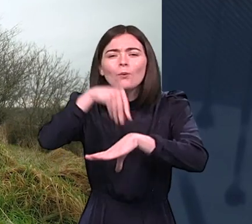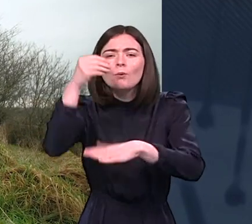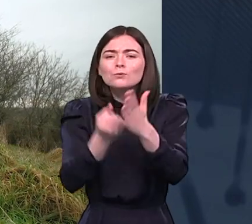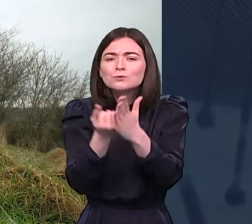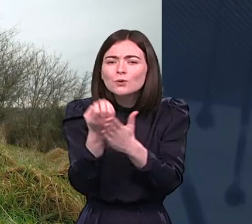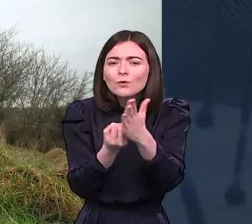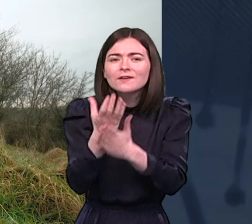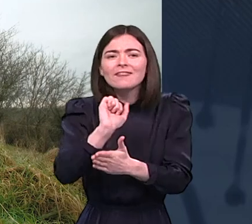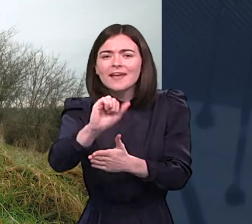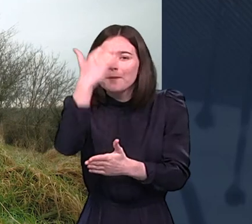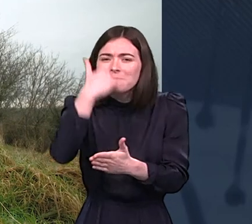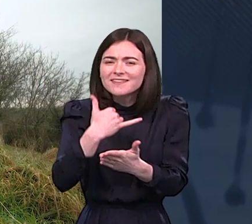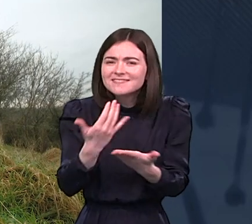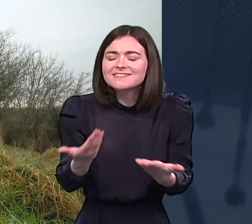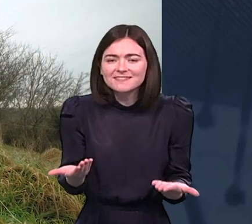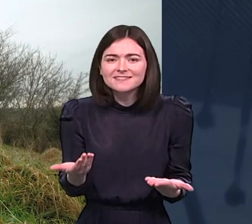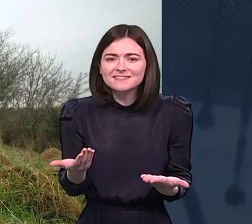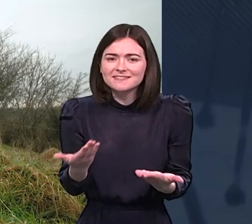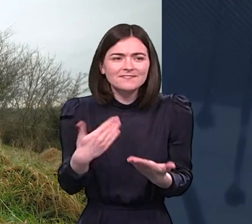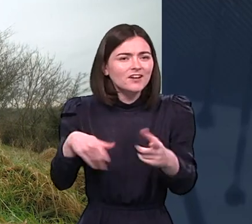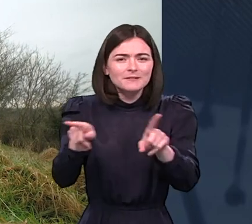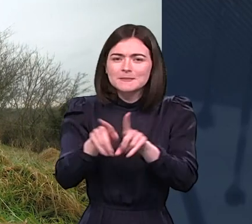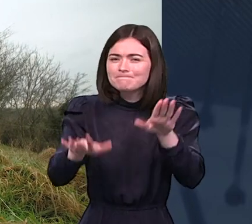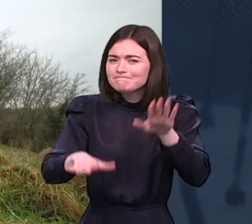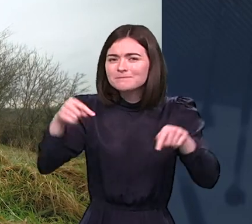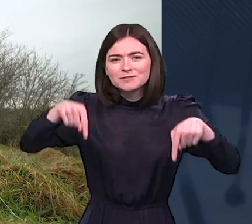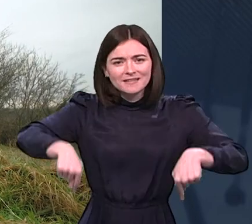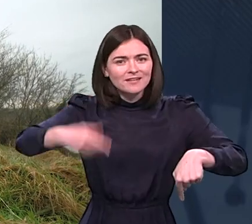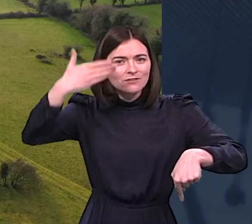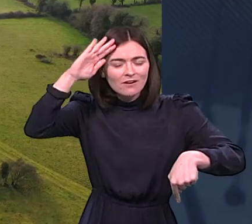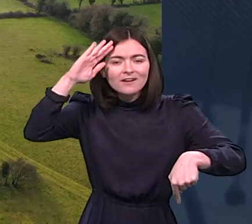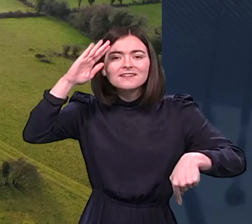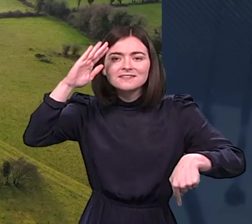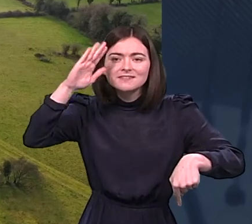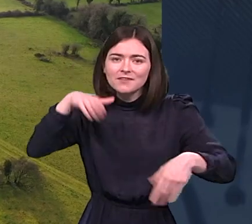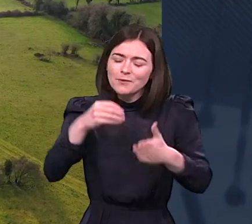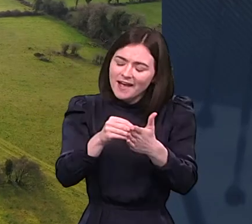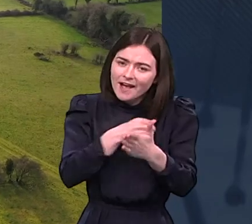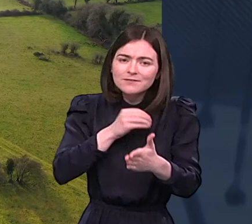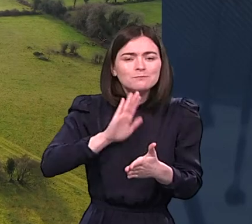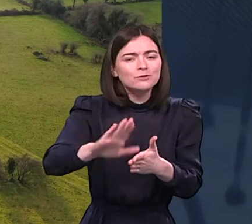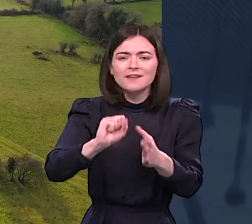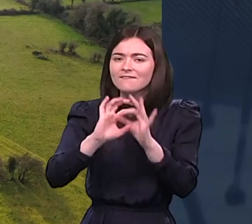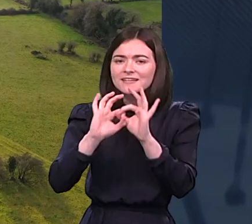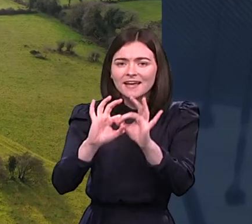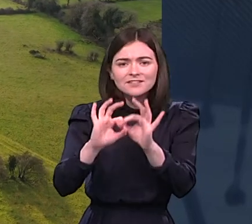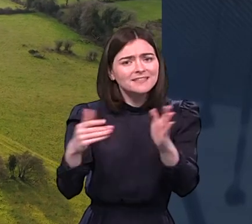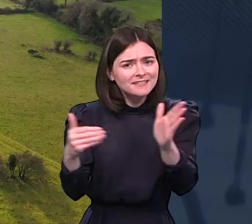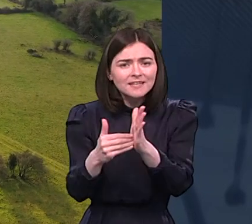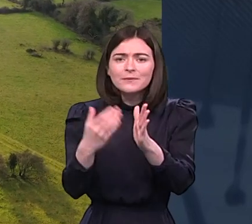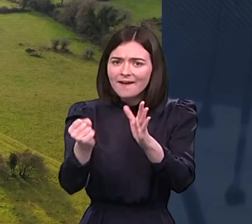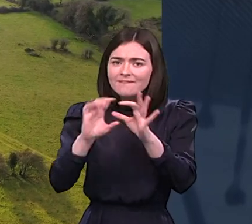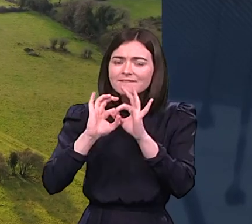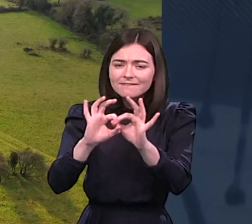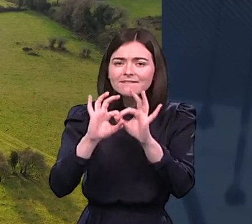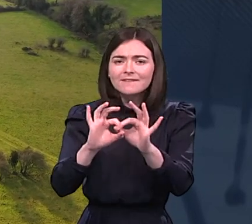from their mythology, so similar to our stories and mythology, that there has to be this connection. And there is this connection. And